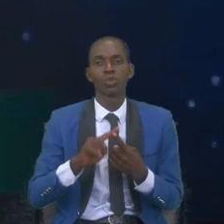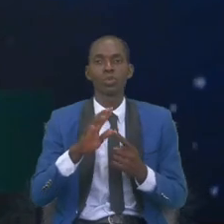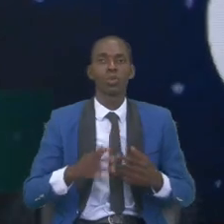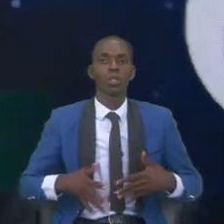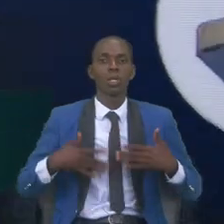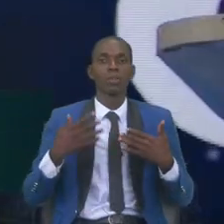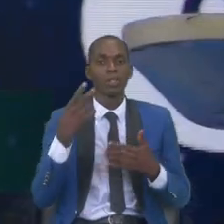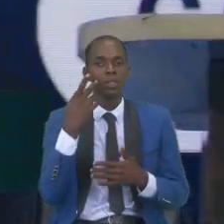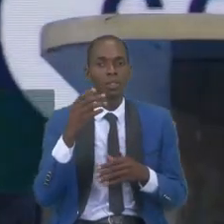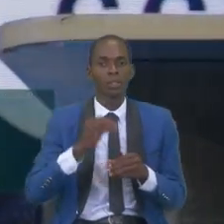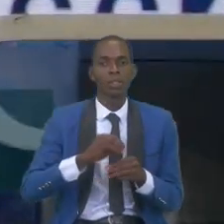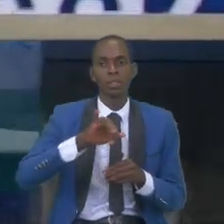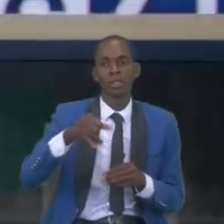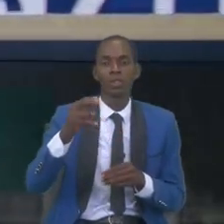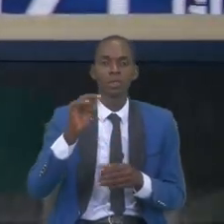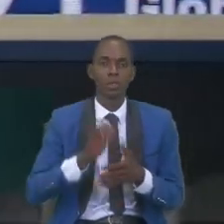at